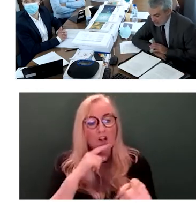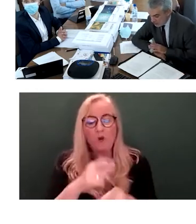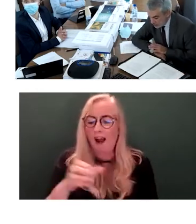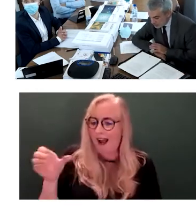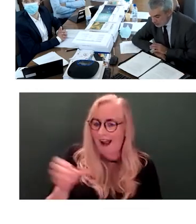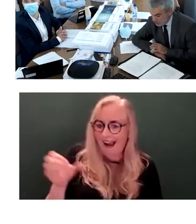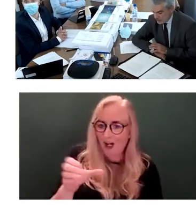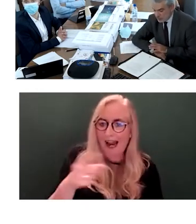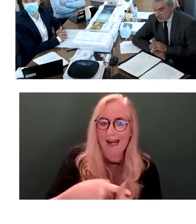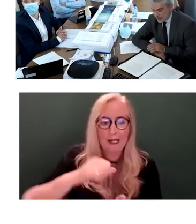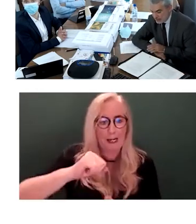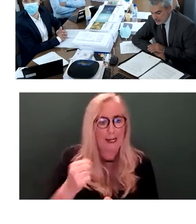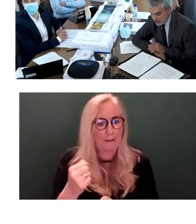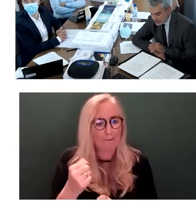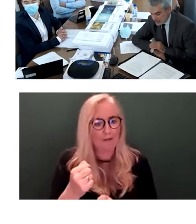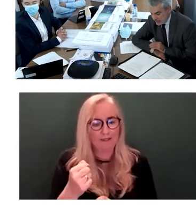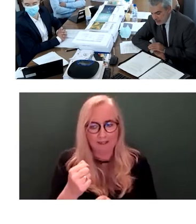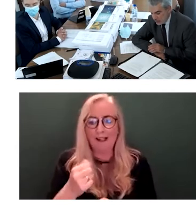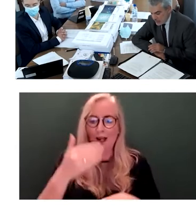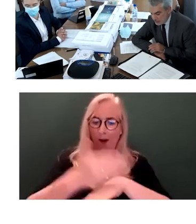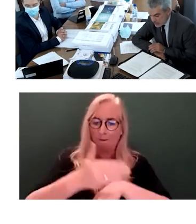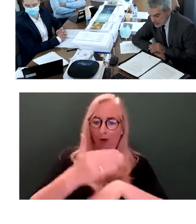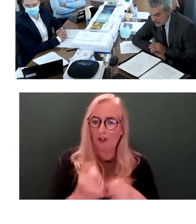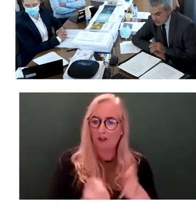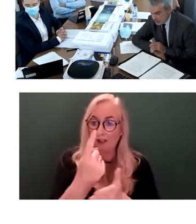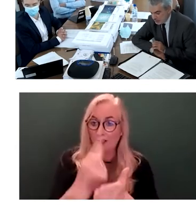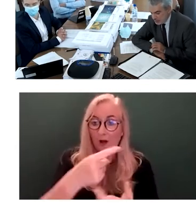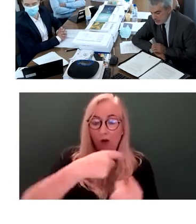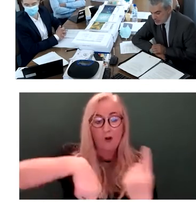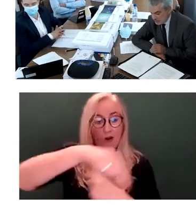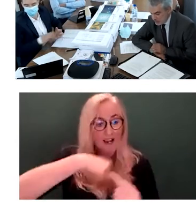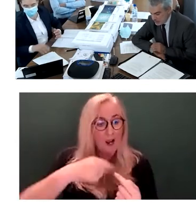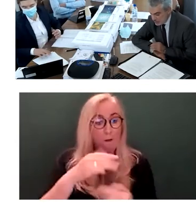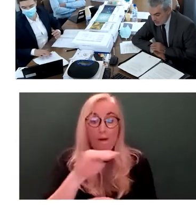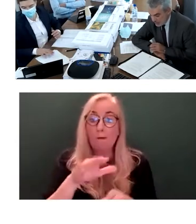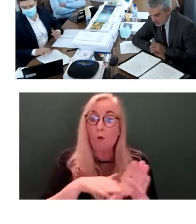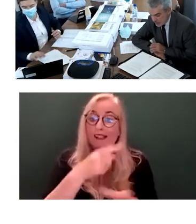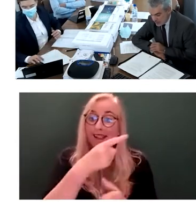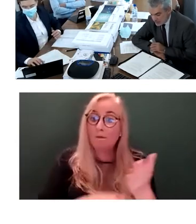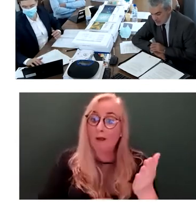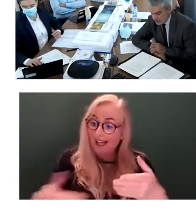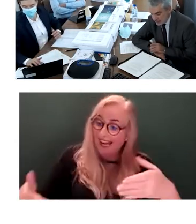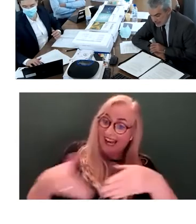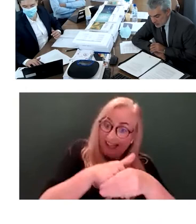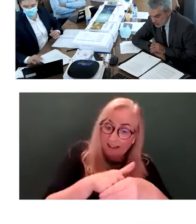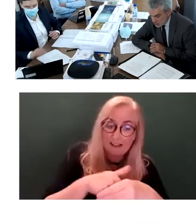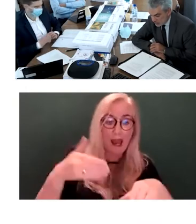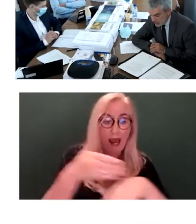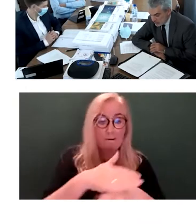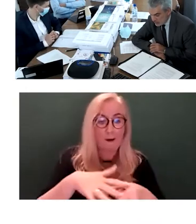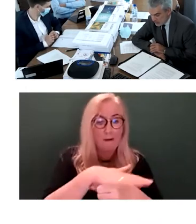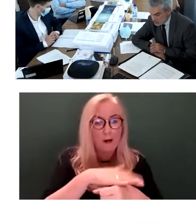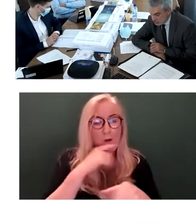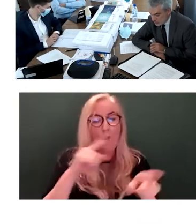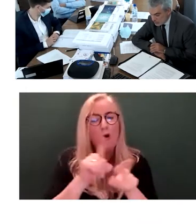retaining are important to improve labor market integration. We need bridges to bring people with disability into the labor market, but equally we should